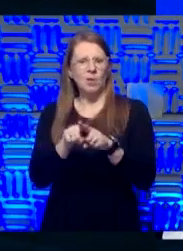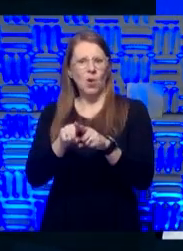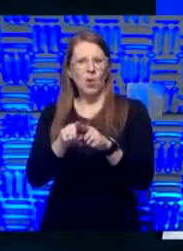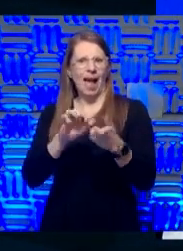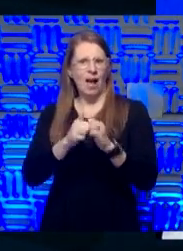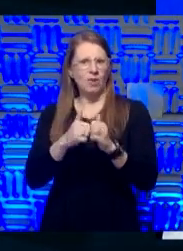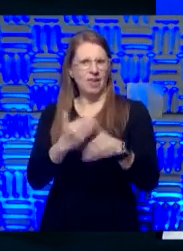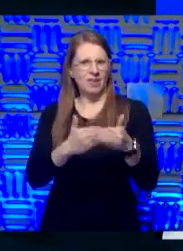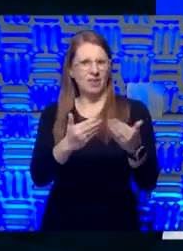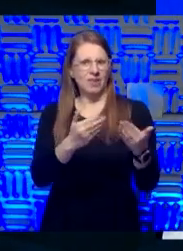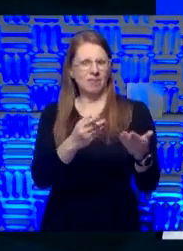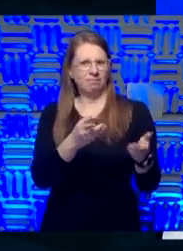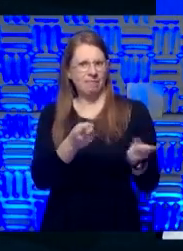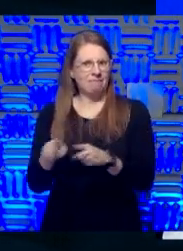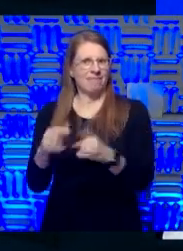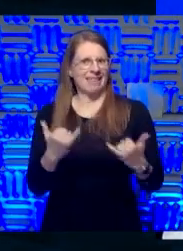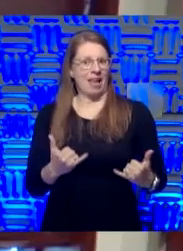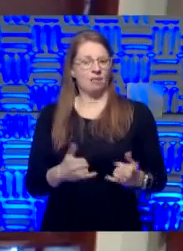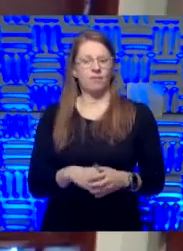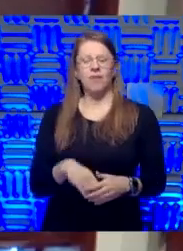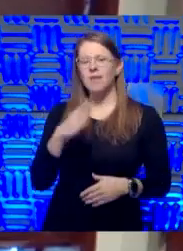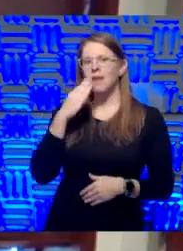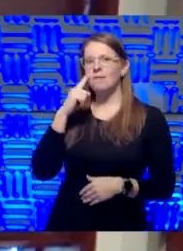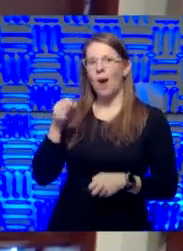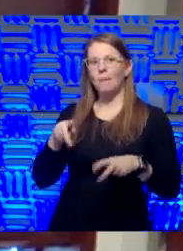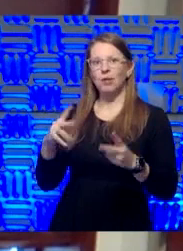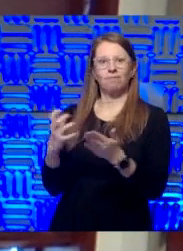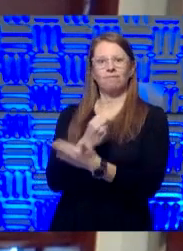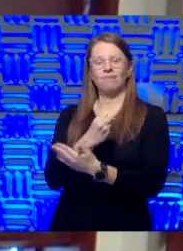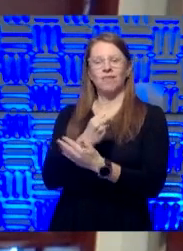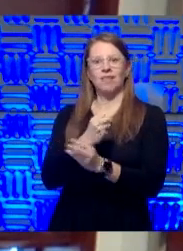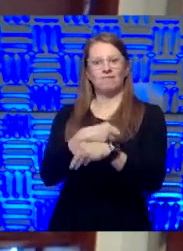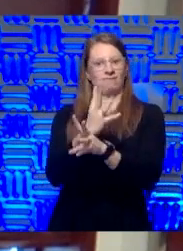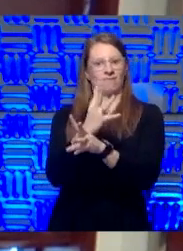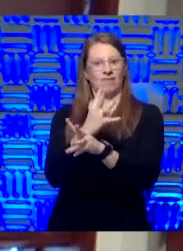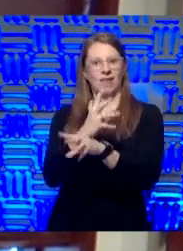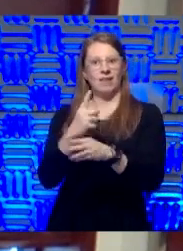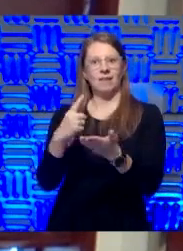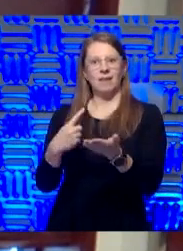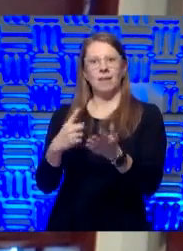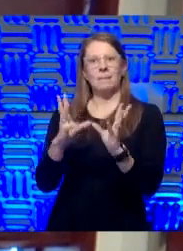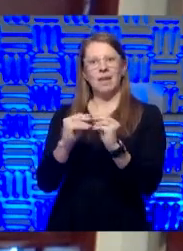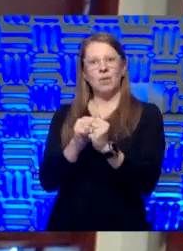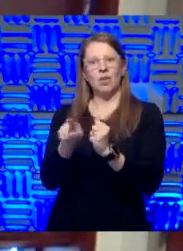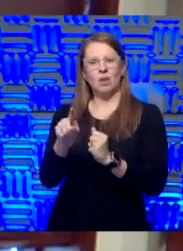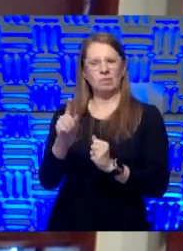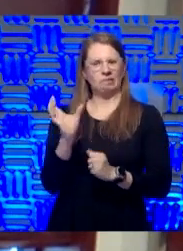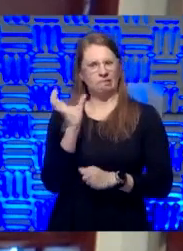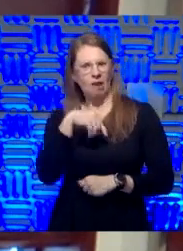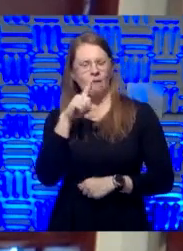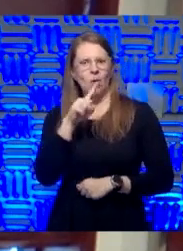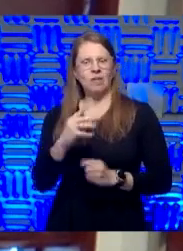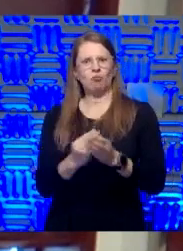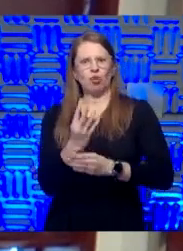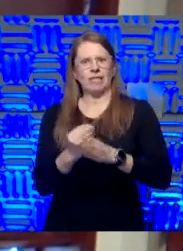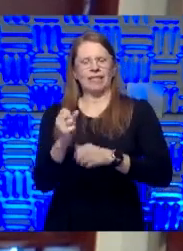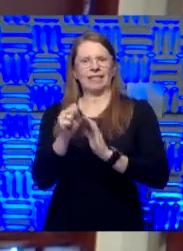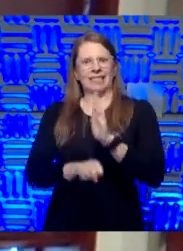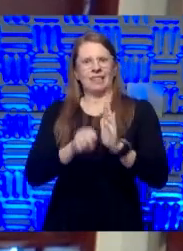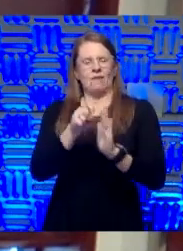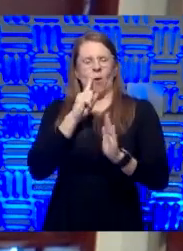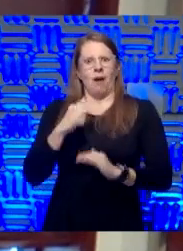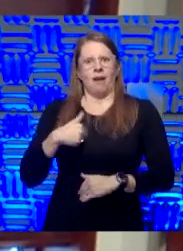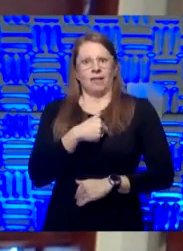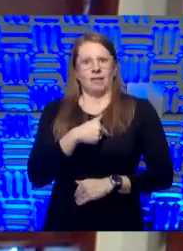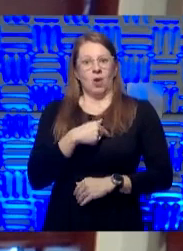Well, certainly thank you for the opportunity to visit with you this morning. And it has been the most unusual of spring seasons for us. Actually, the end of